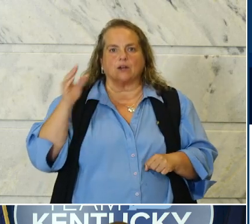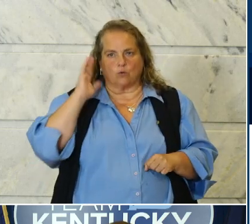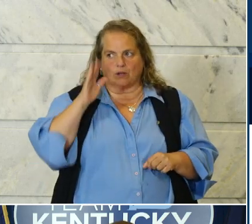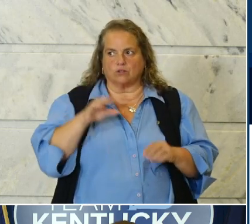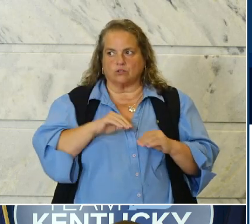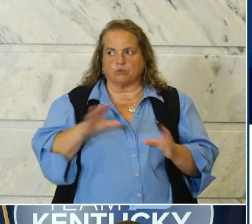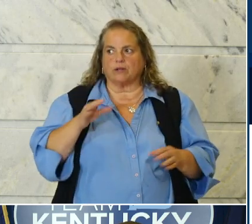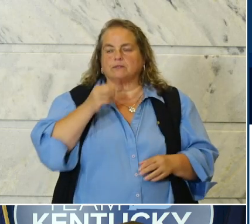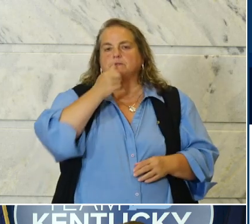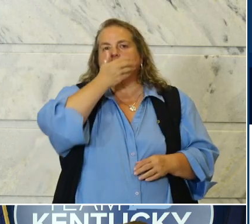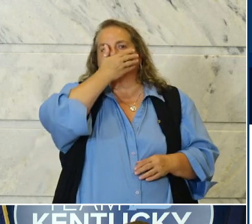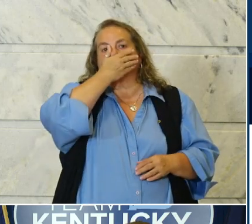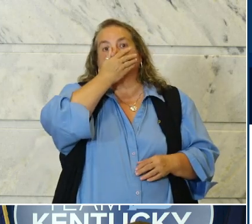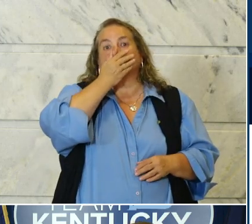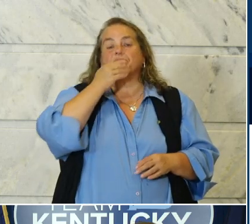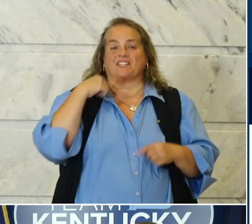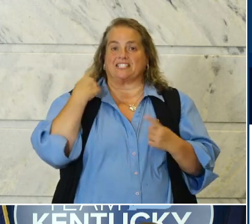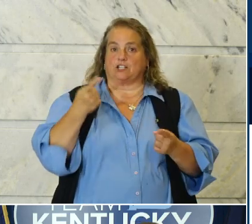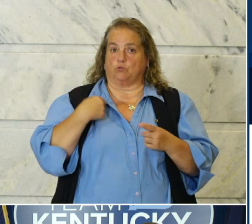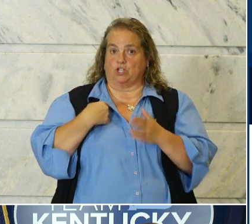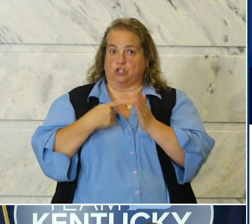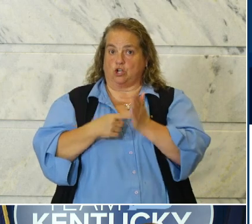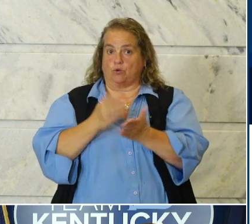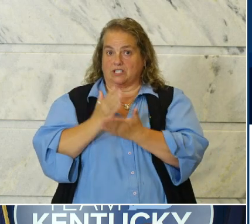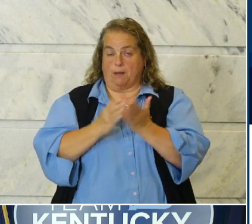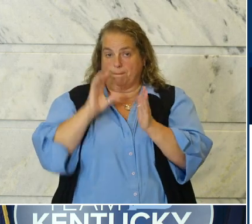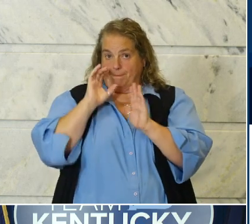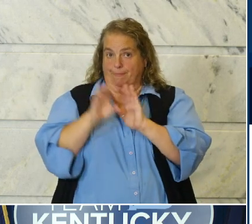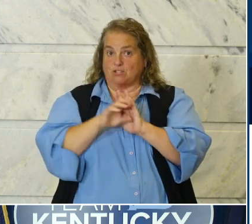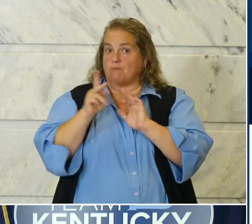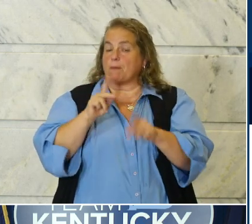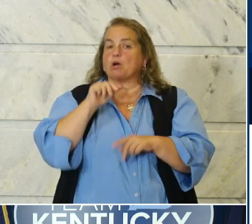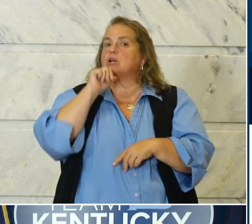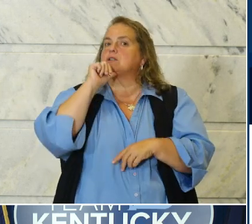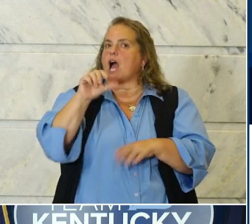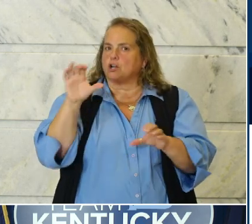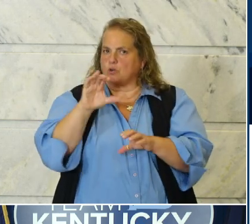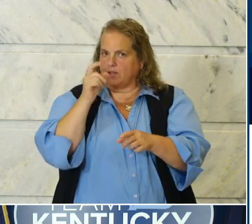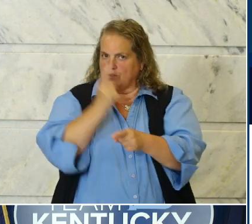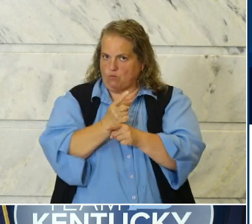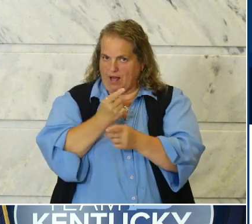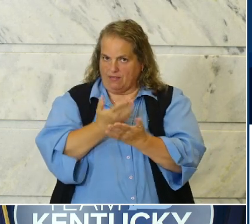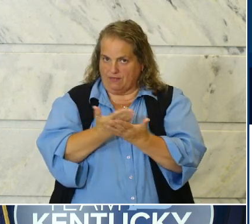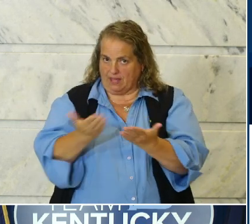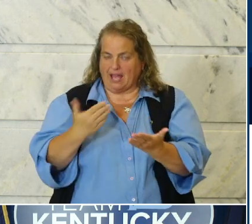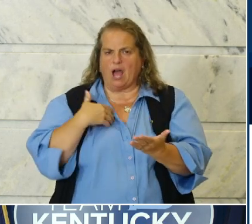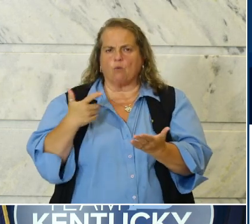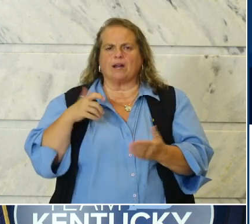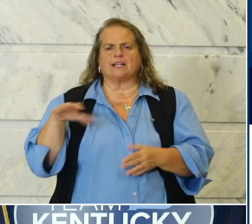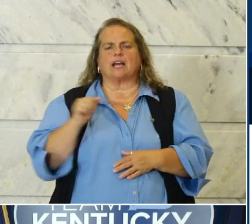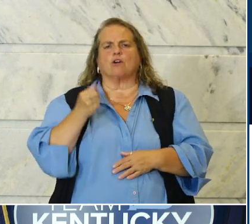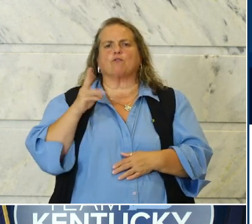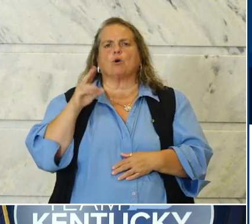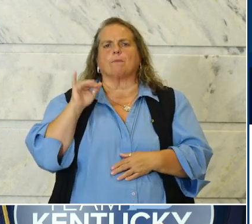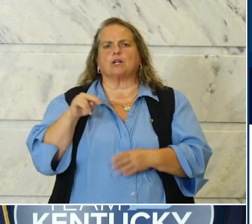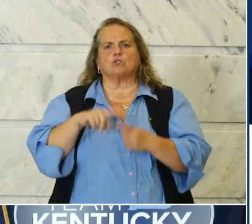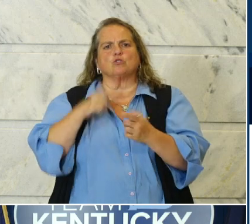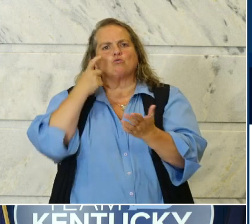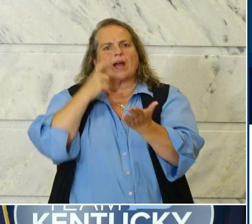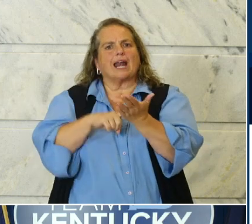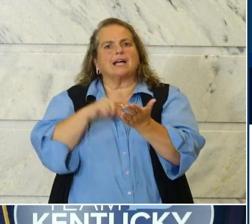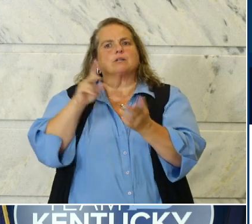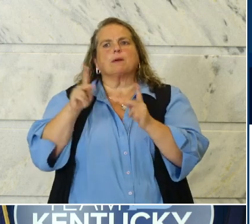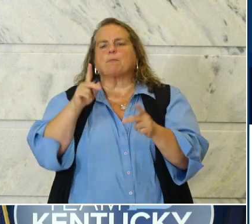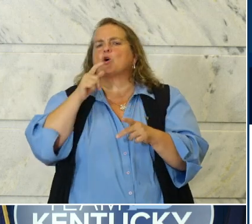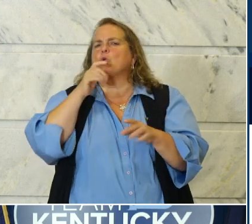we showed some pictures of some people not doing the right thing, I just wanted to take a minute to make sure we recognize those that are out